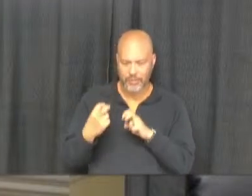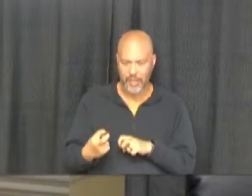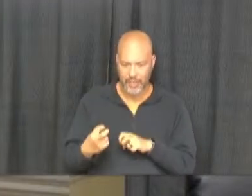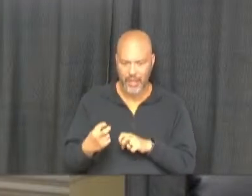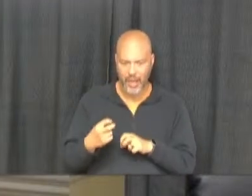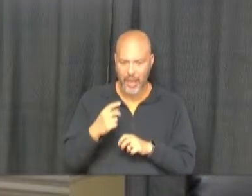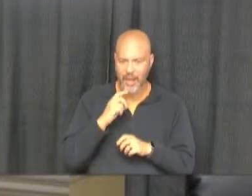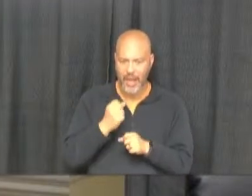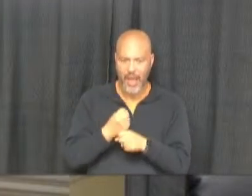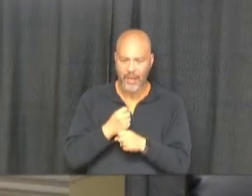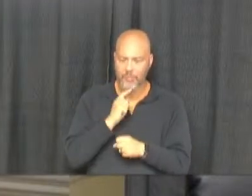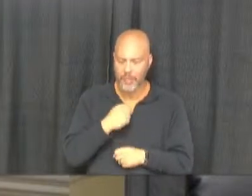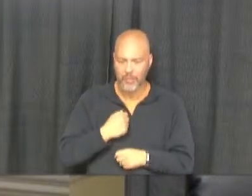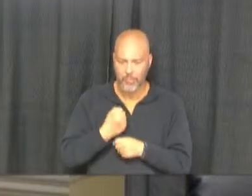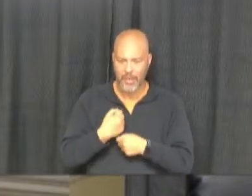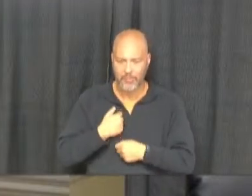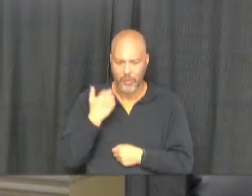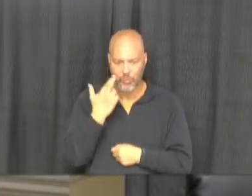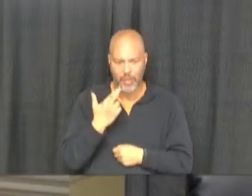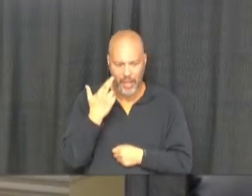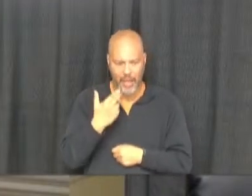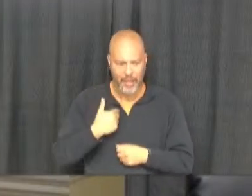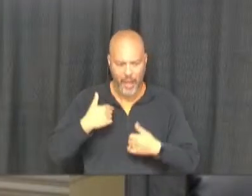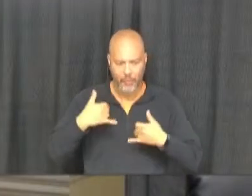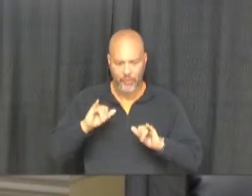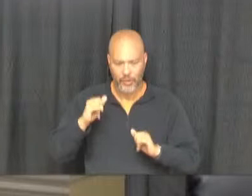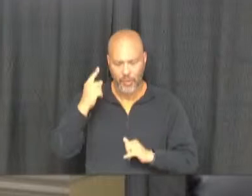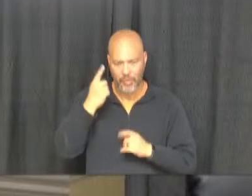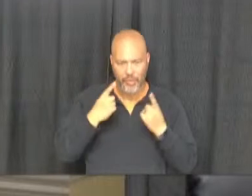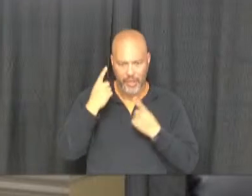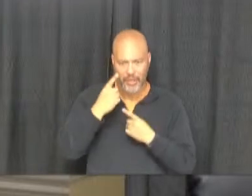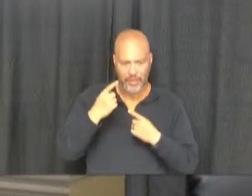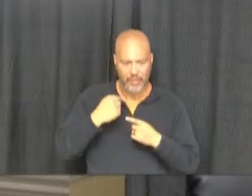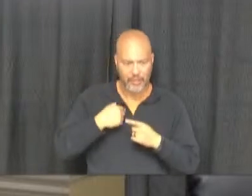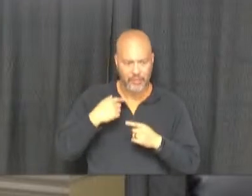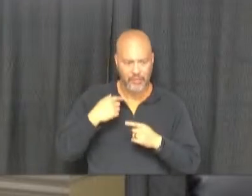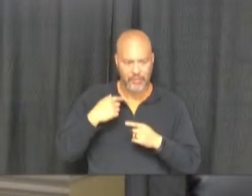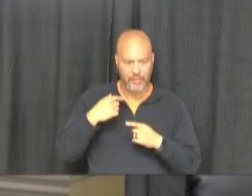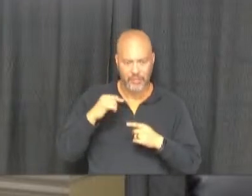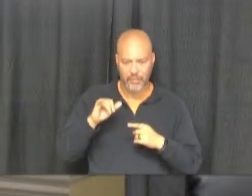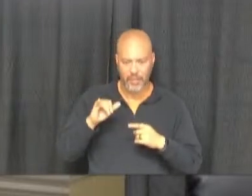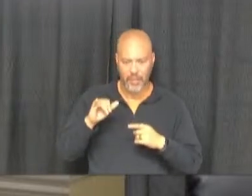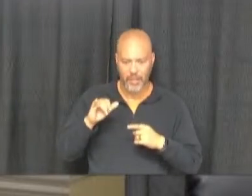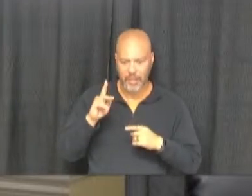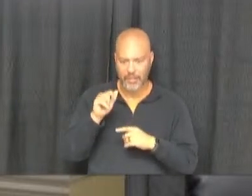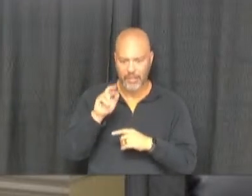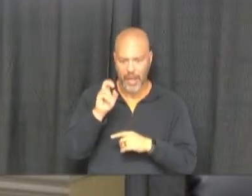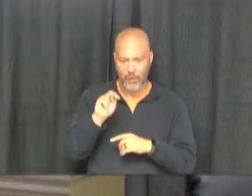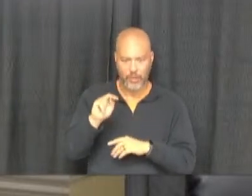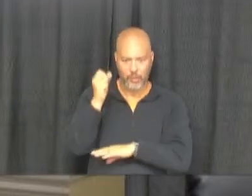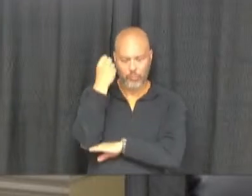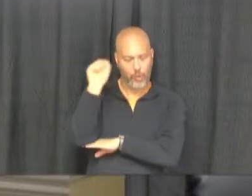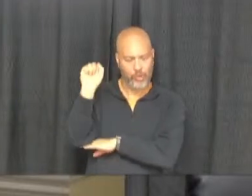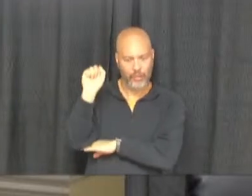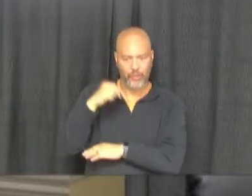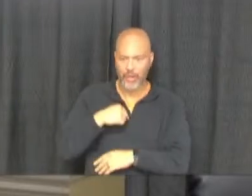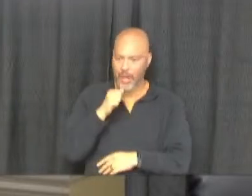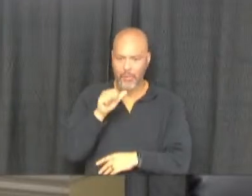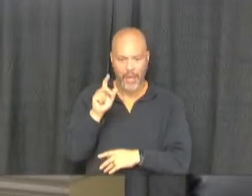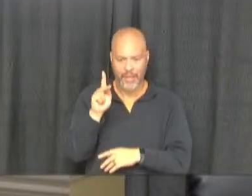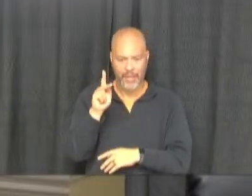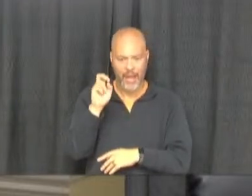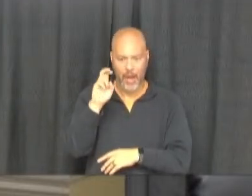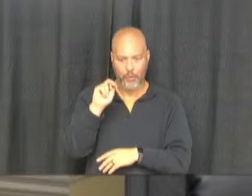and actually made me realize it. I was still thinking I was bouncing around as Karen the protester, and I was no longer